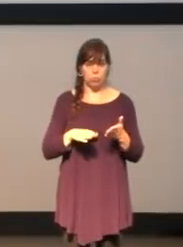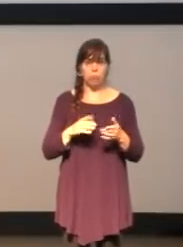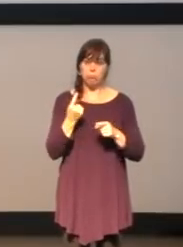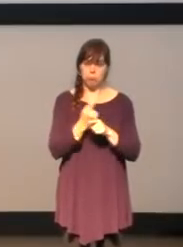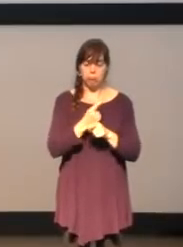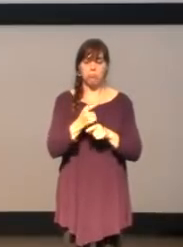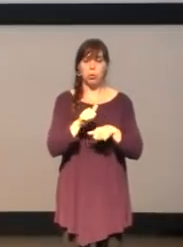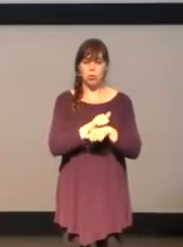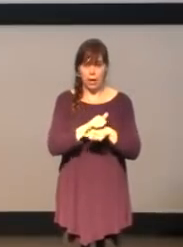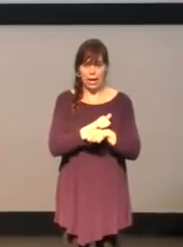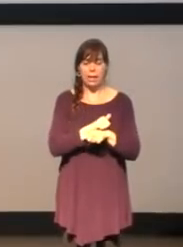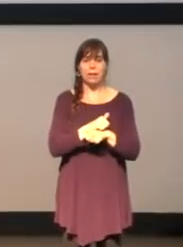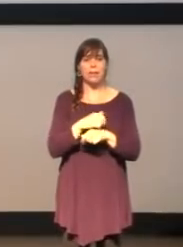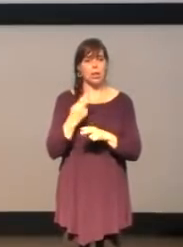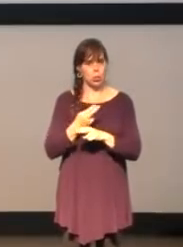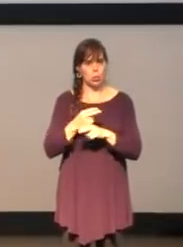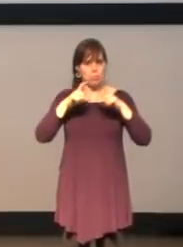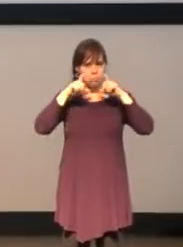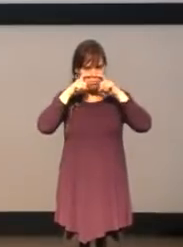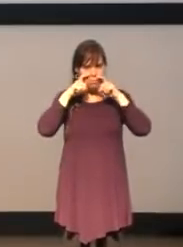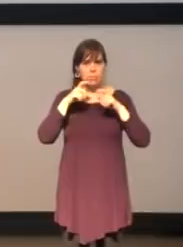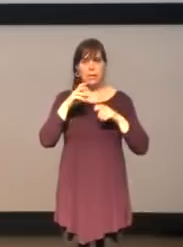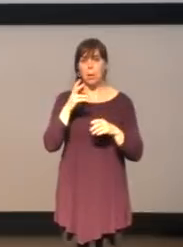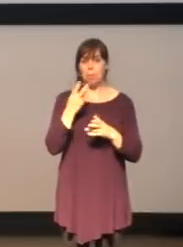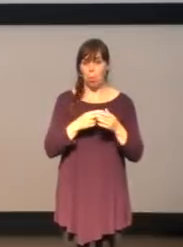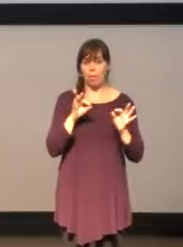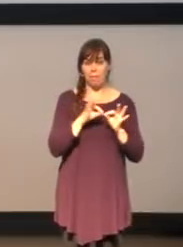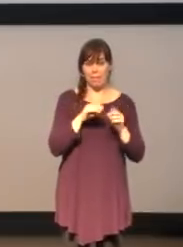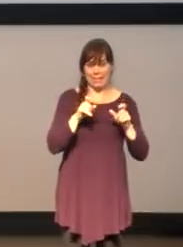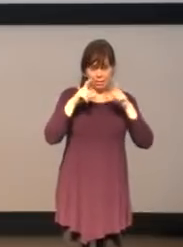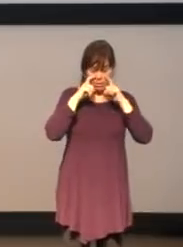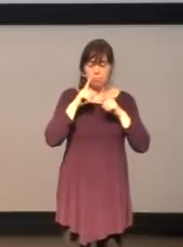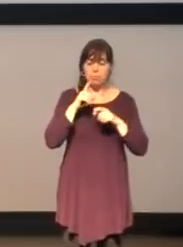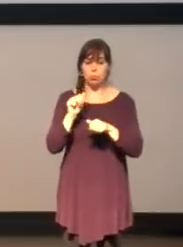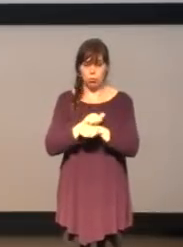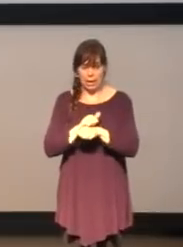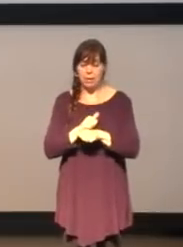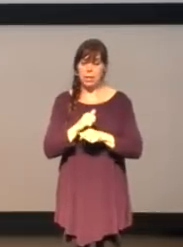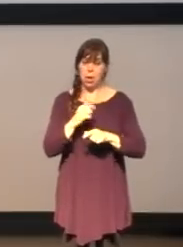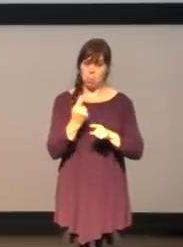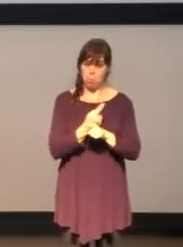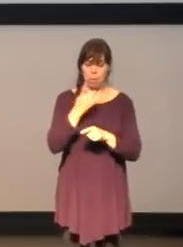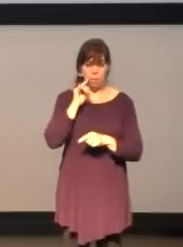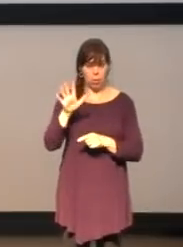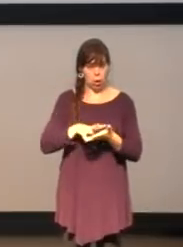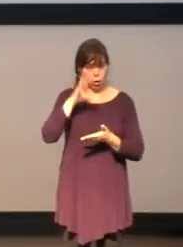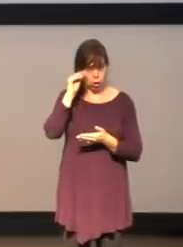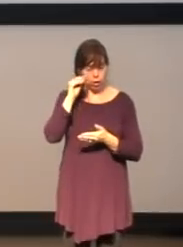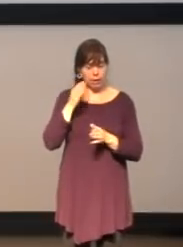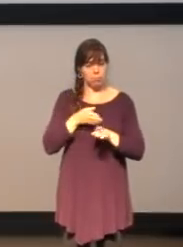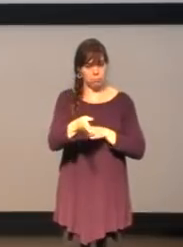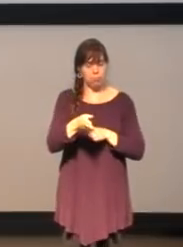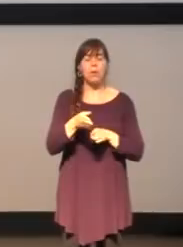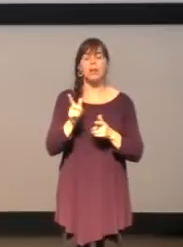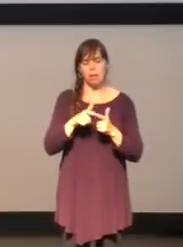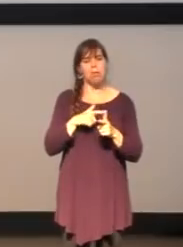appropriately trained in using N95 masks, both fit tested and trained, and it is appropriate to their learning,